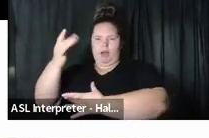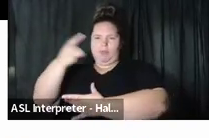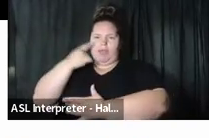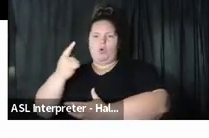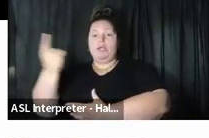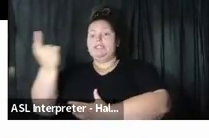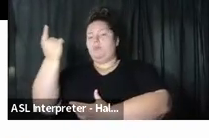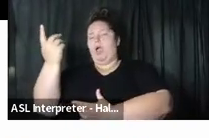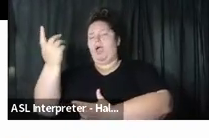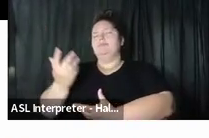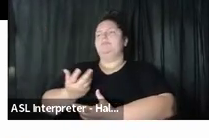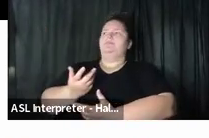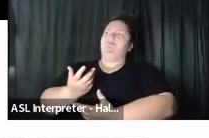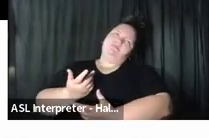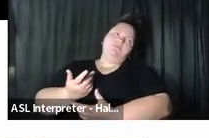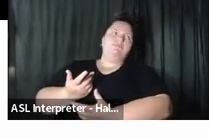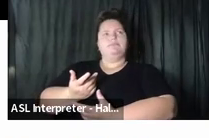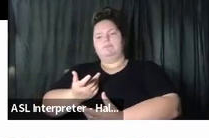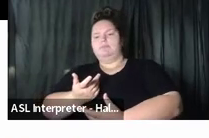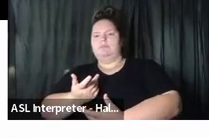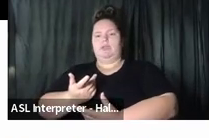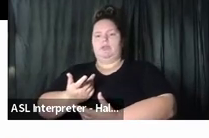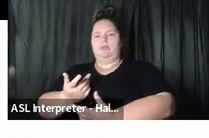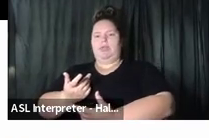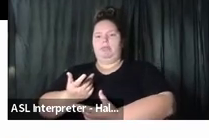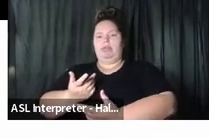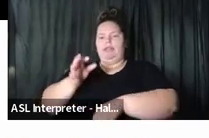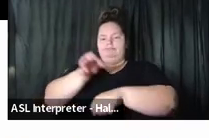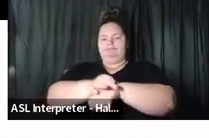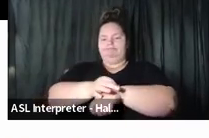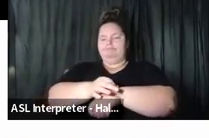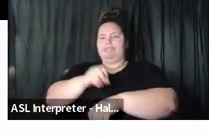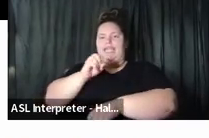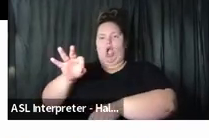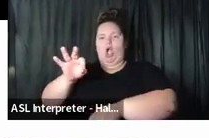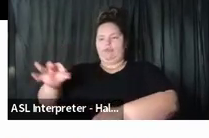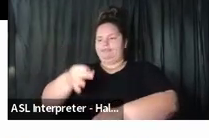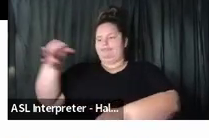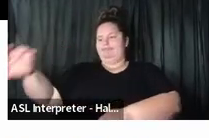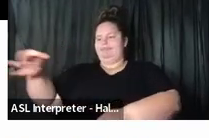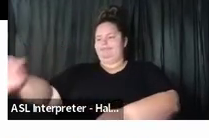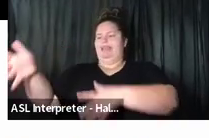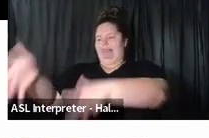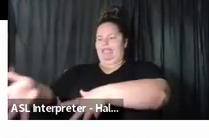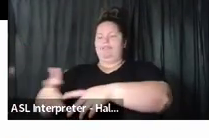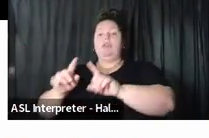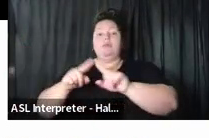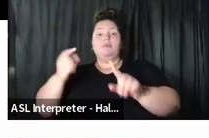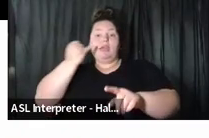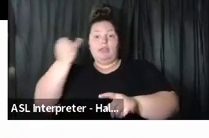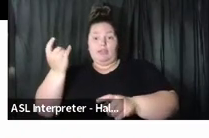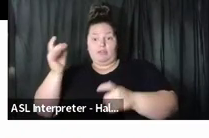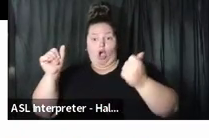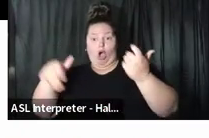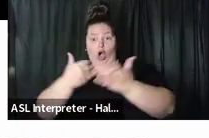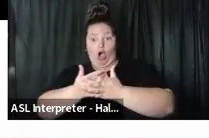someone that might take it off and leave it somewhere. Like if it's basically, like if everyone in your group has it and